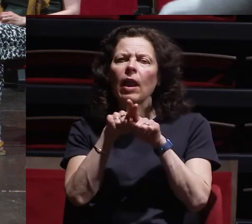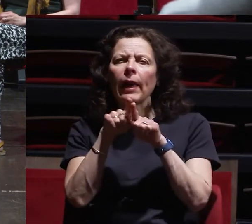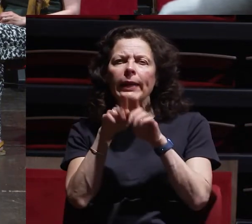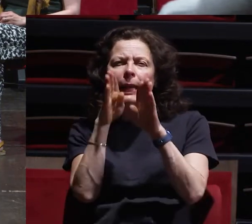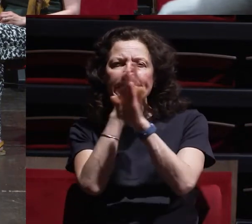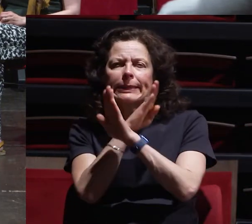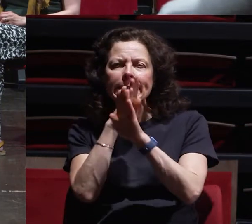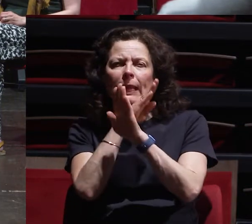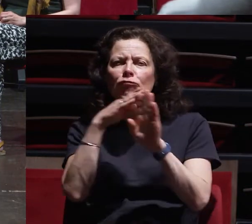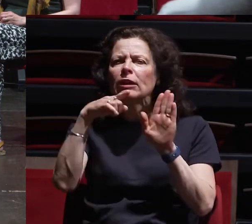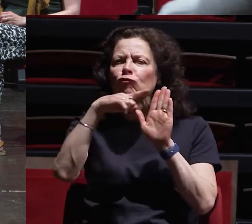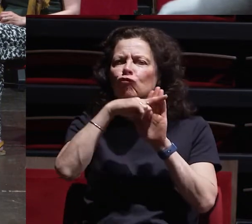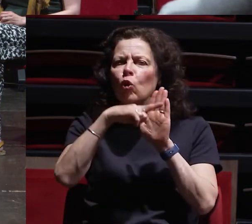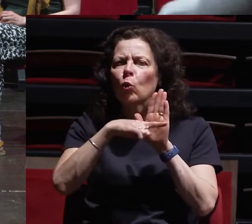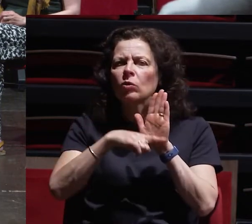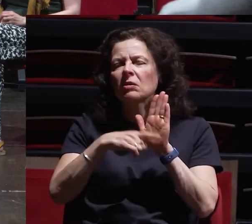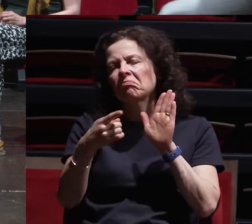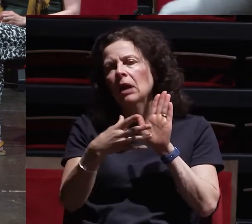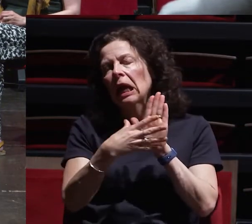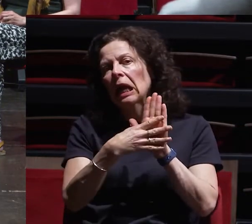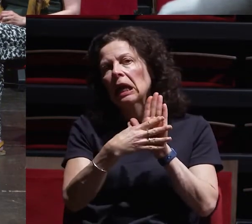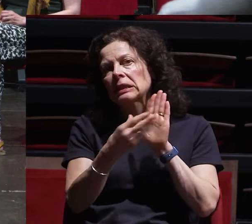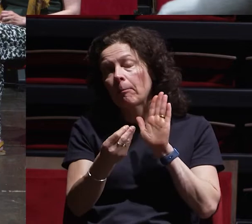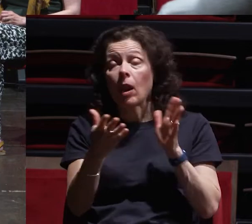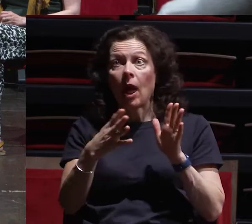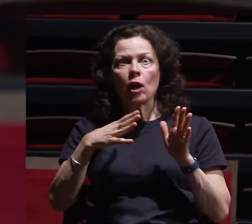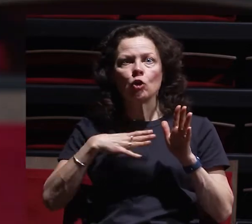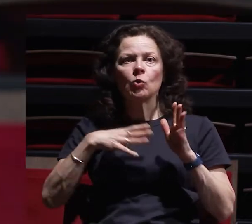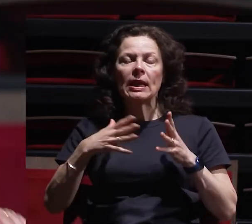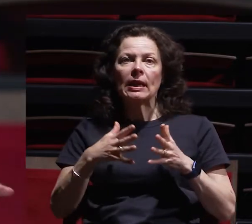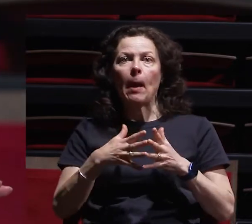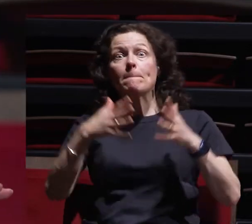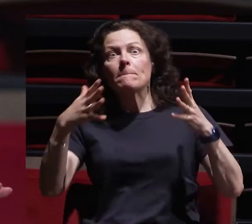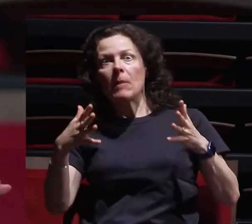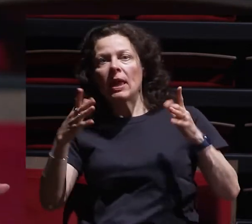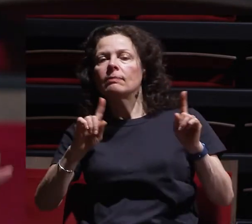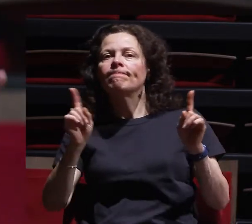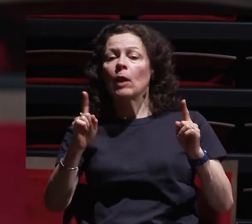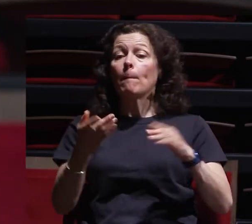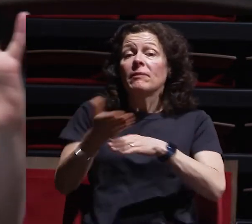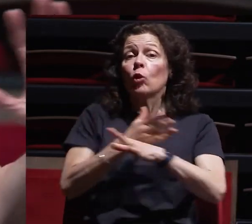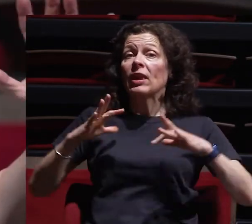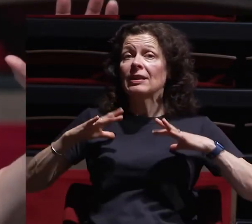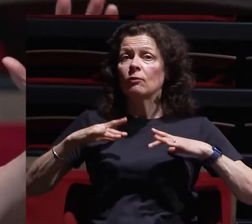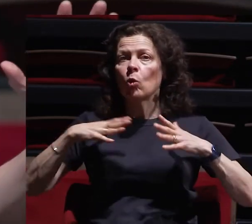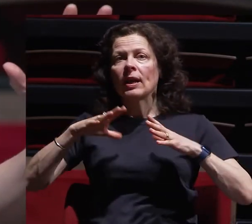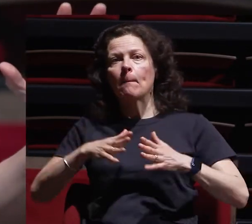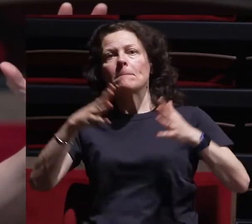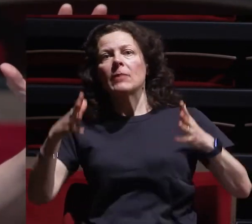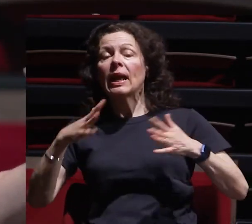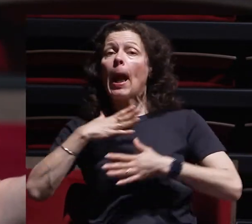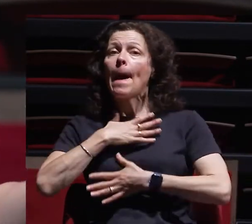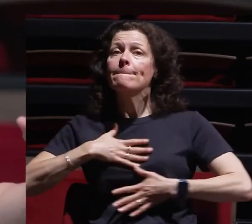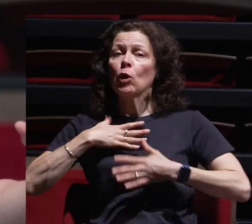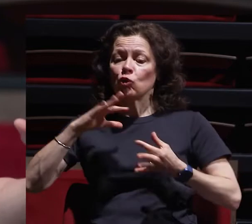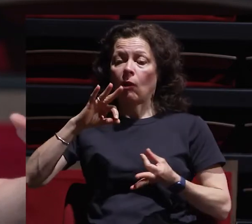though, secret rules, like you need a really big emotional twist